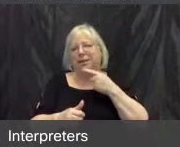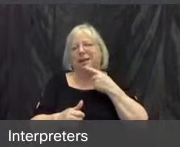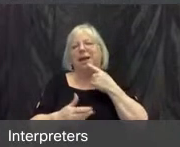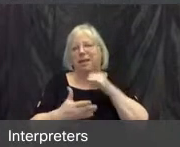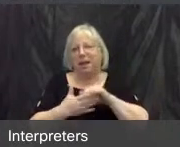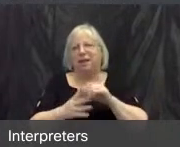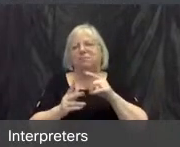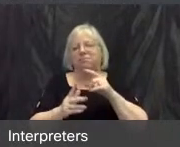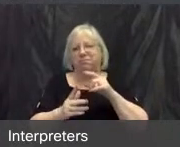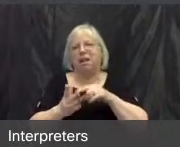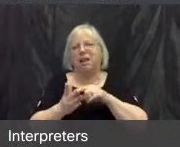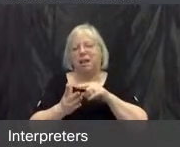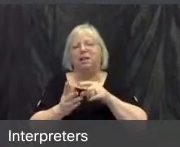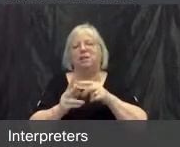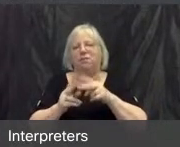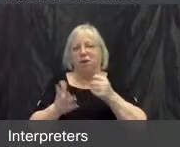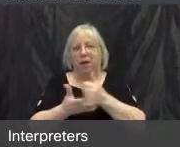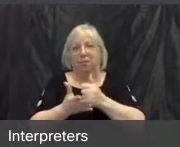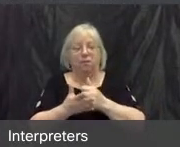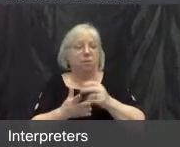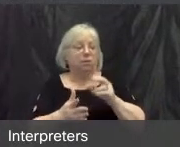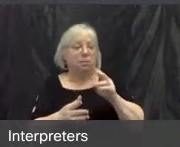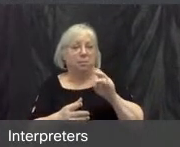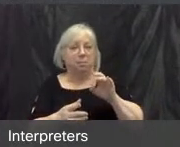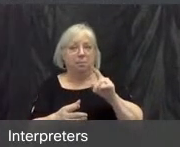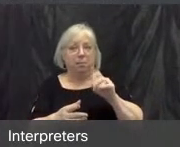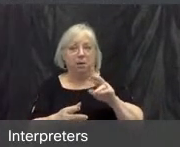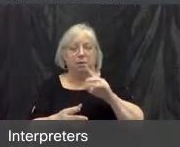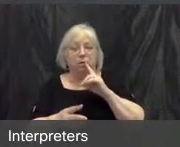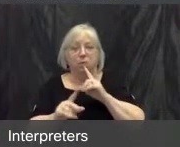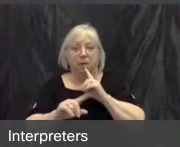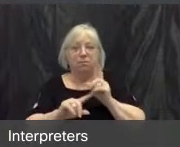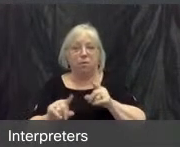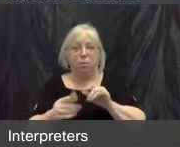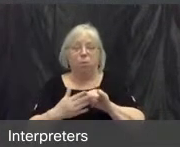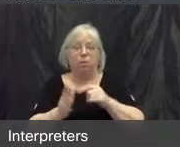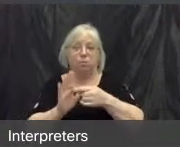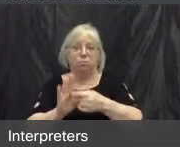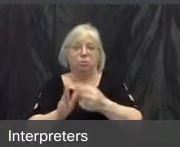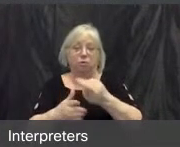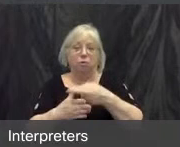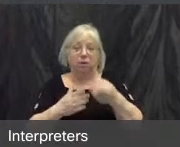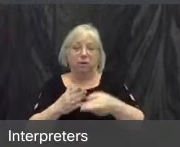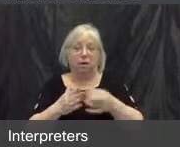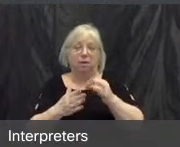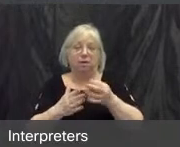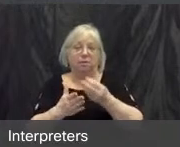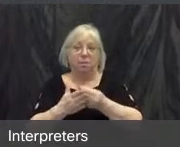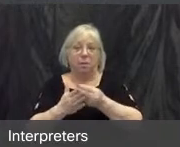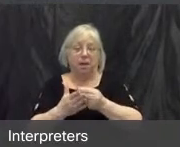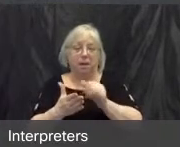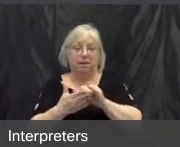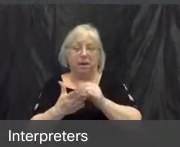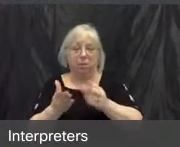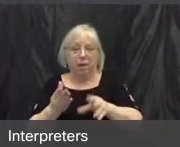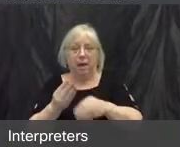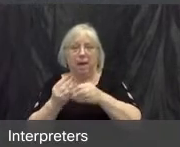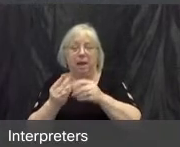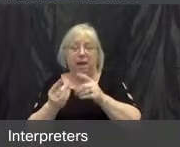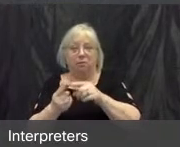Okay, so there's a report that shows the results of the funds that we put up there.